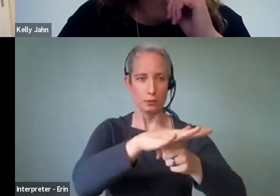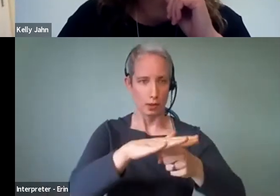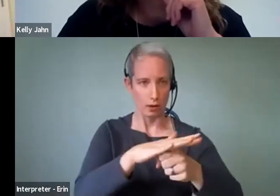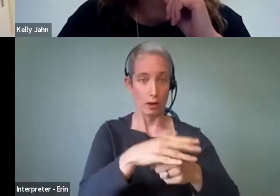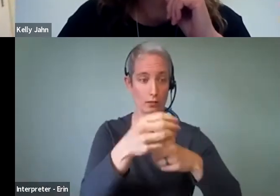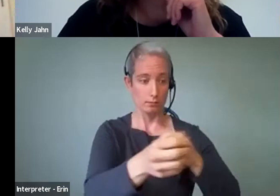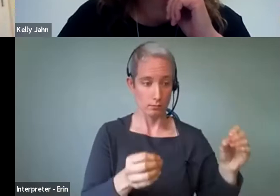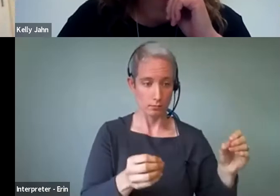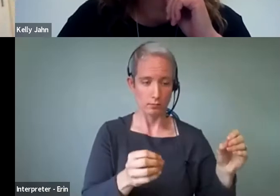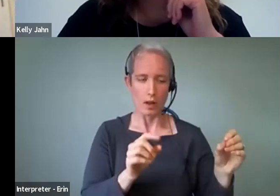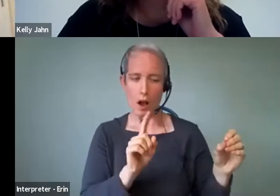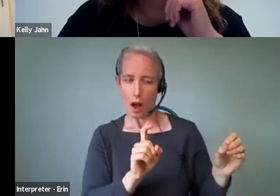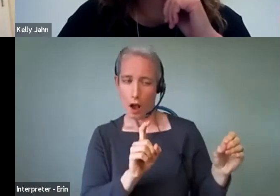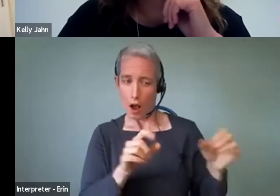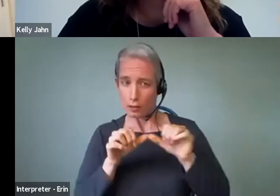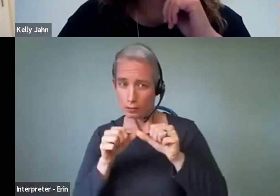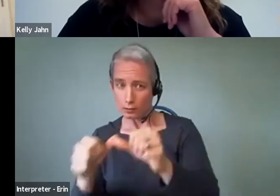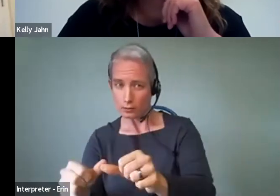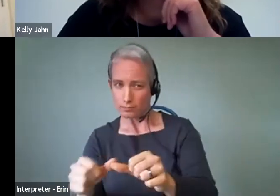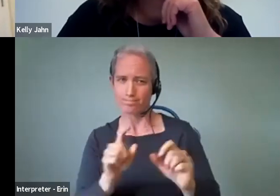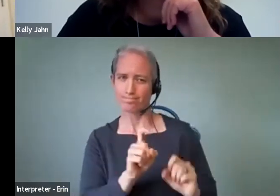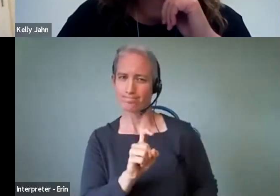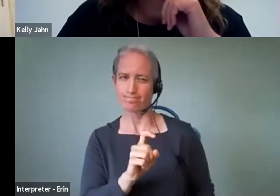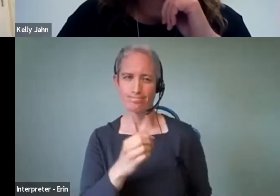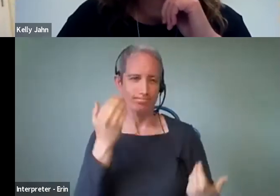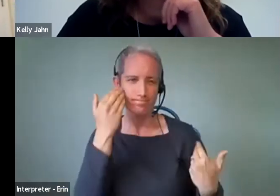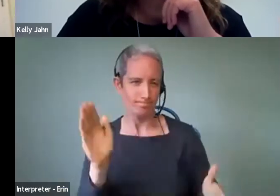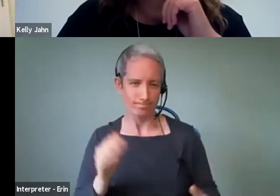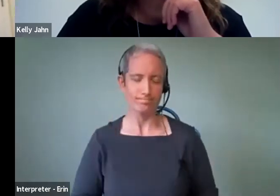going to be questioned, and there is a need to